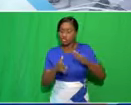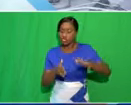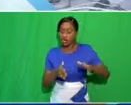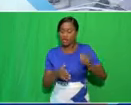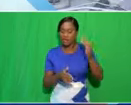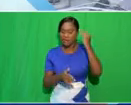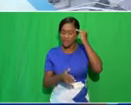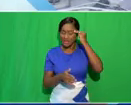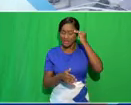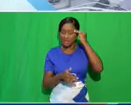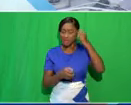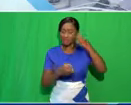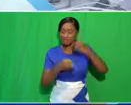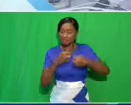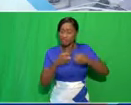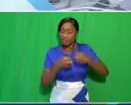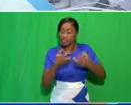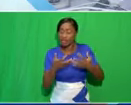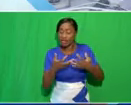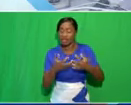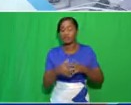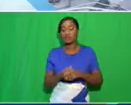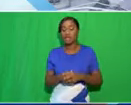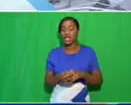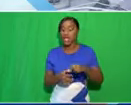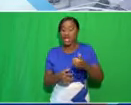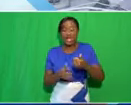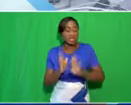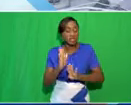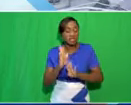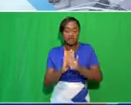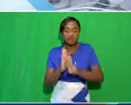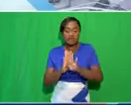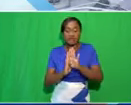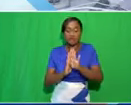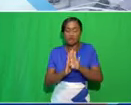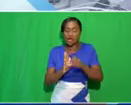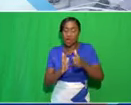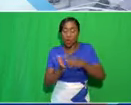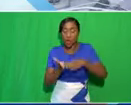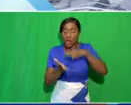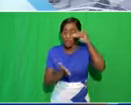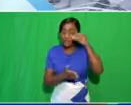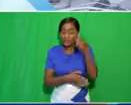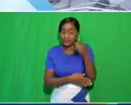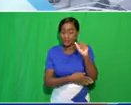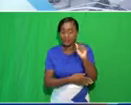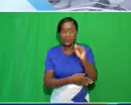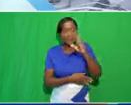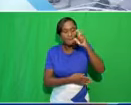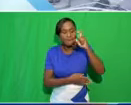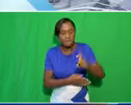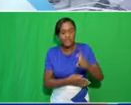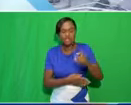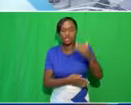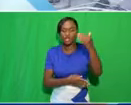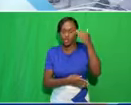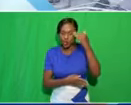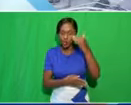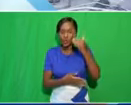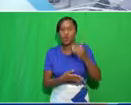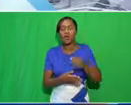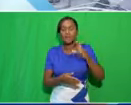mental issues, mental health issues, any sort of development or learning disabilities. We have to look at that, and we also have to look